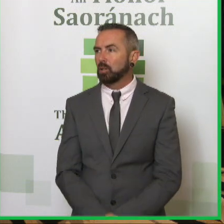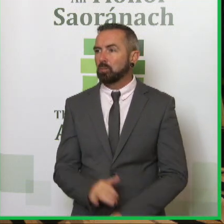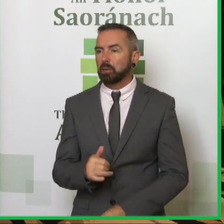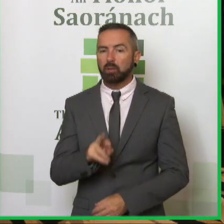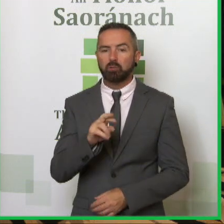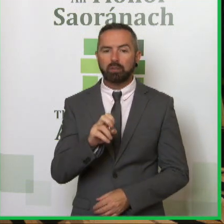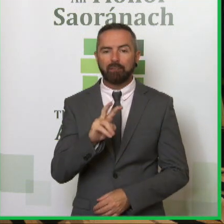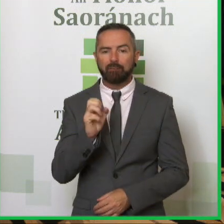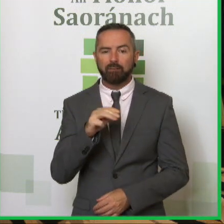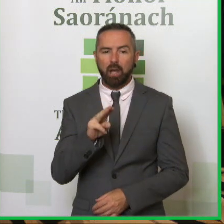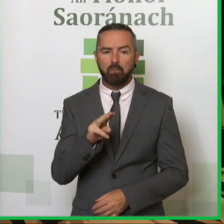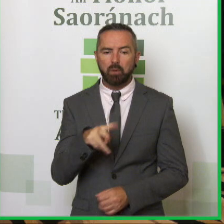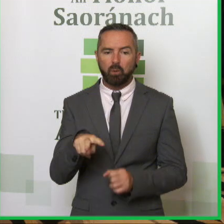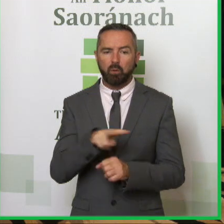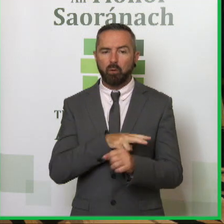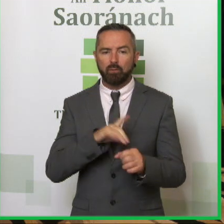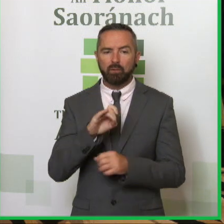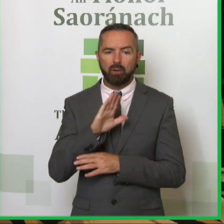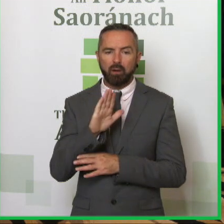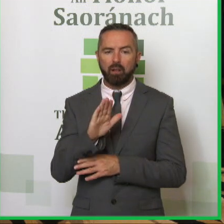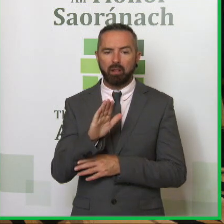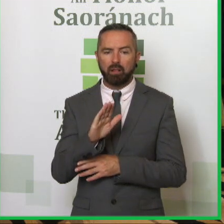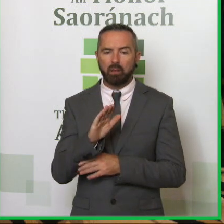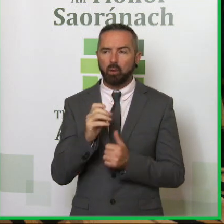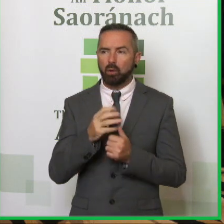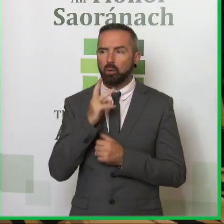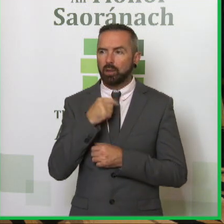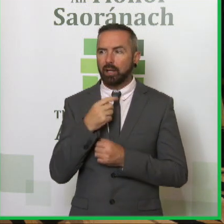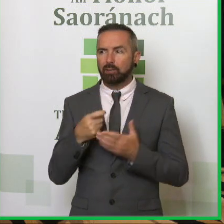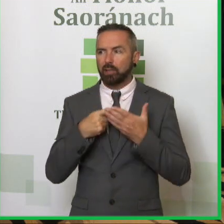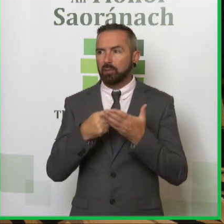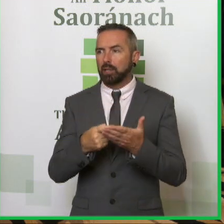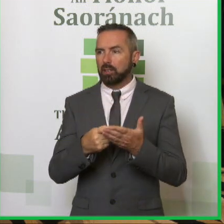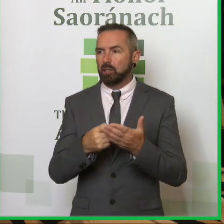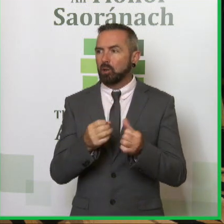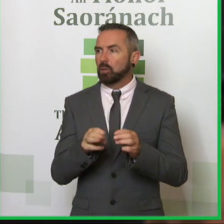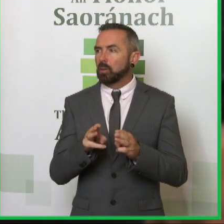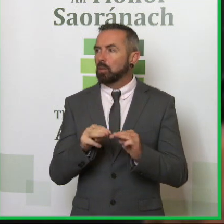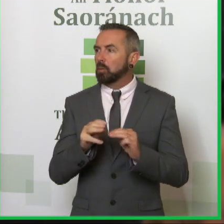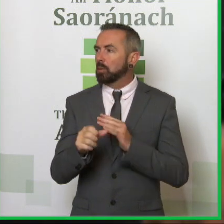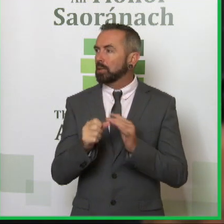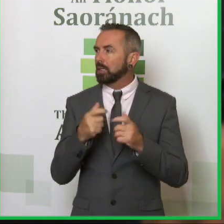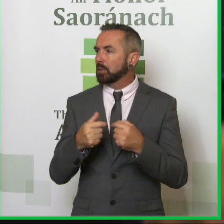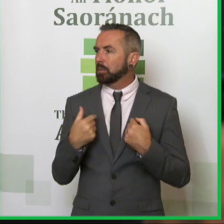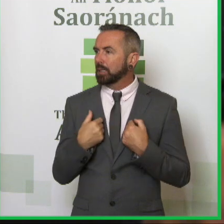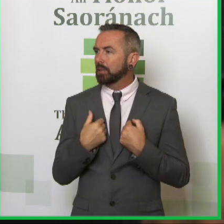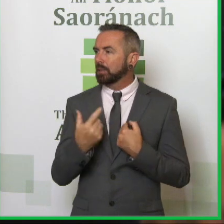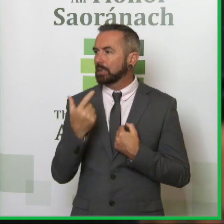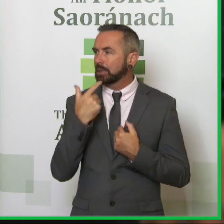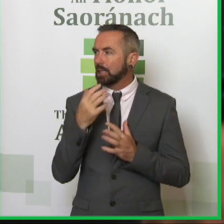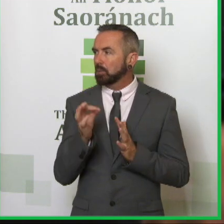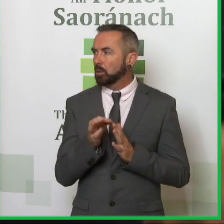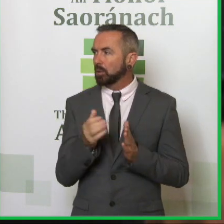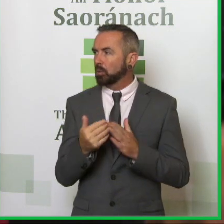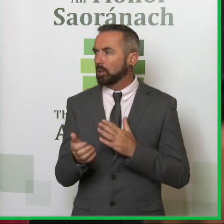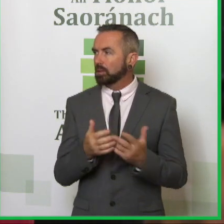revamp. There's much stronger words that I would suggest, but there's other people with much greater expertise in the room. The second point that I